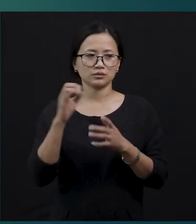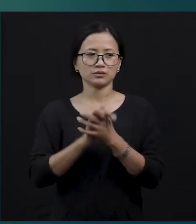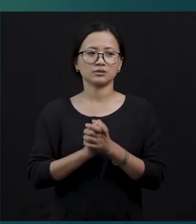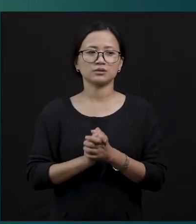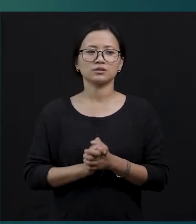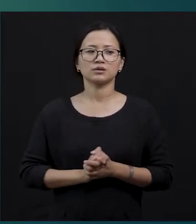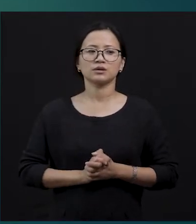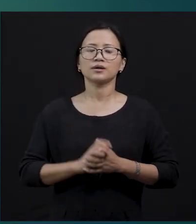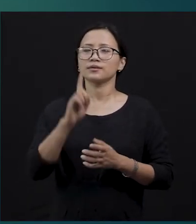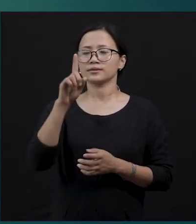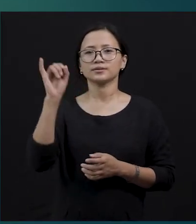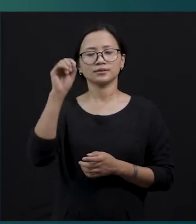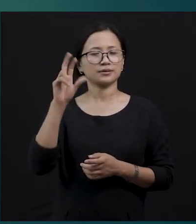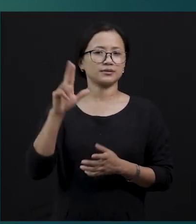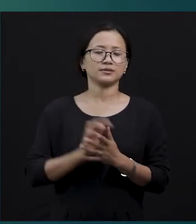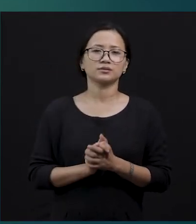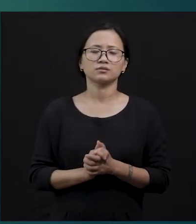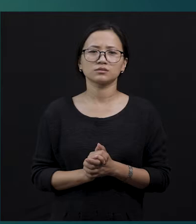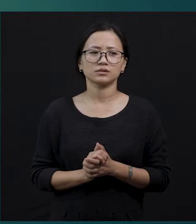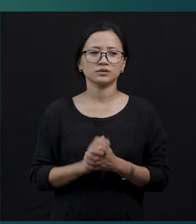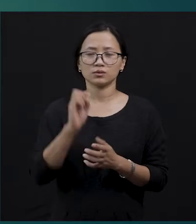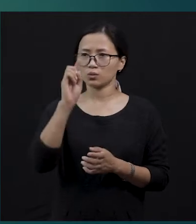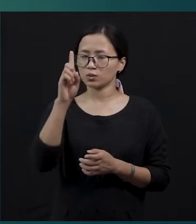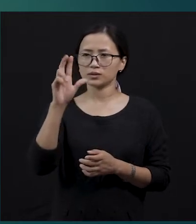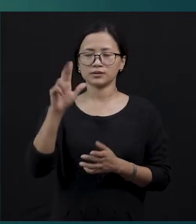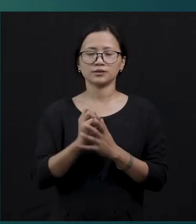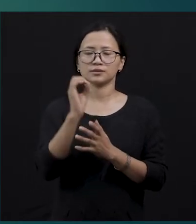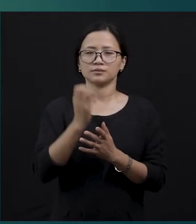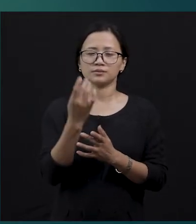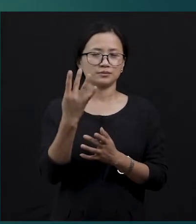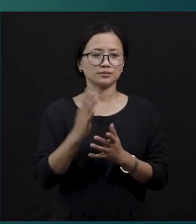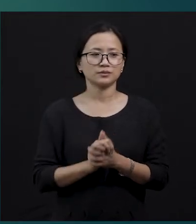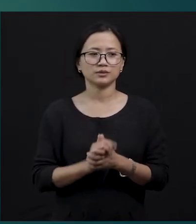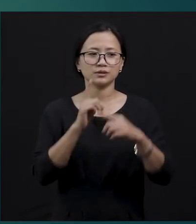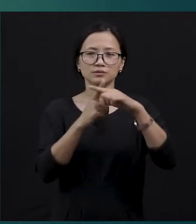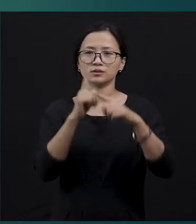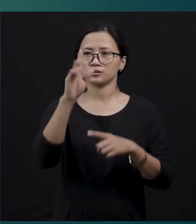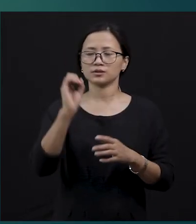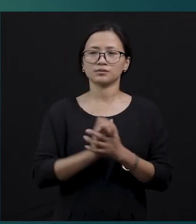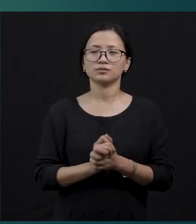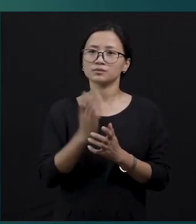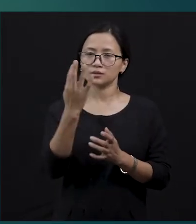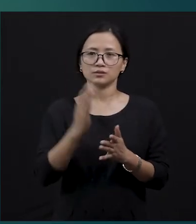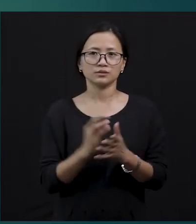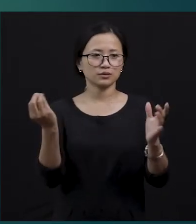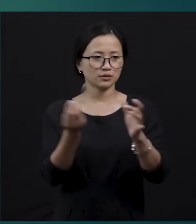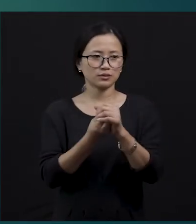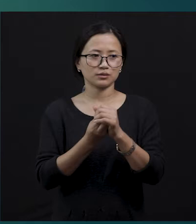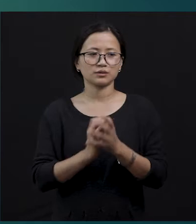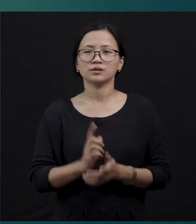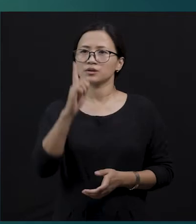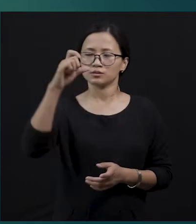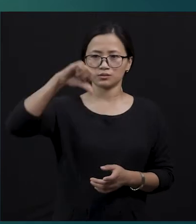as here 180 minutes plus you will add up this 10 minutes here. Then when you will add them up